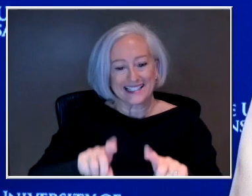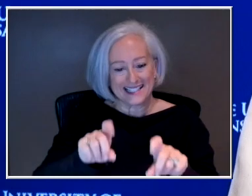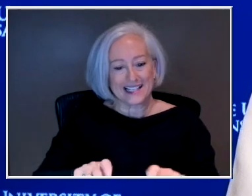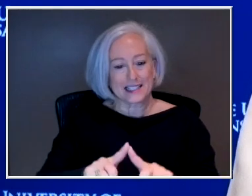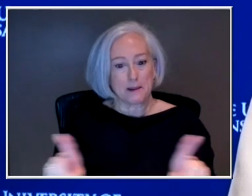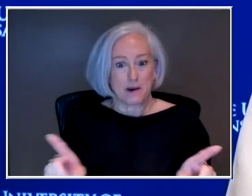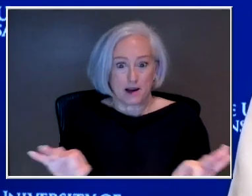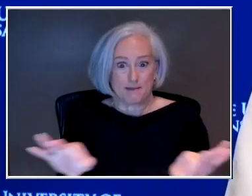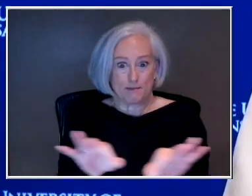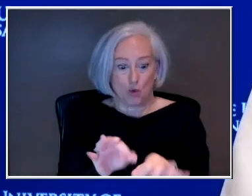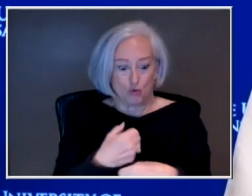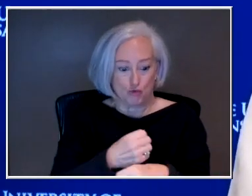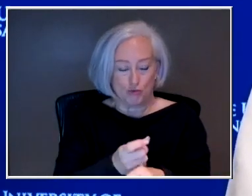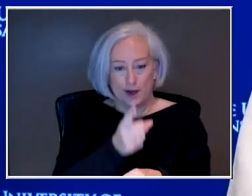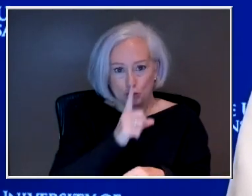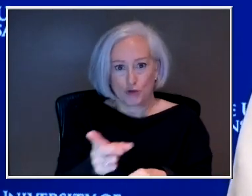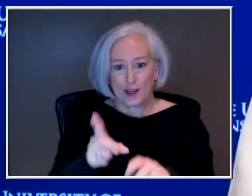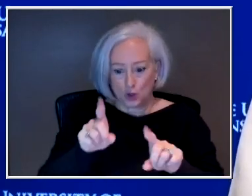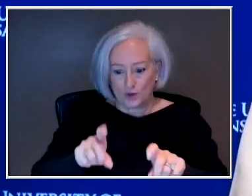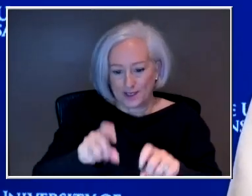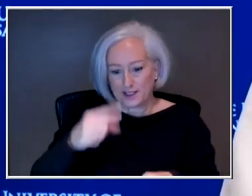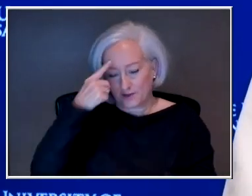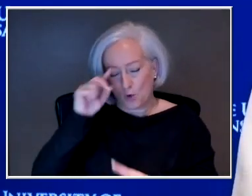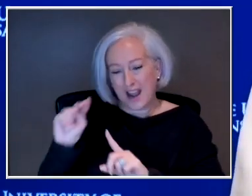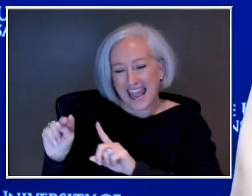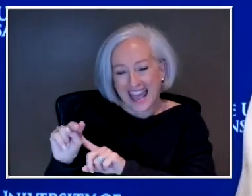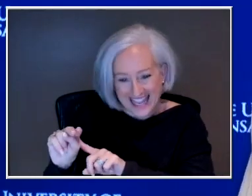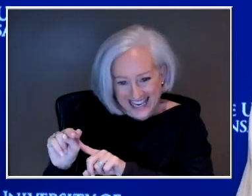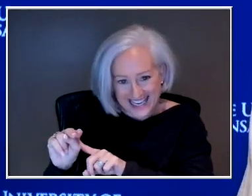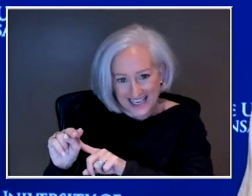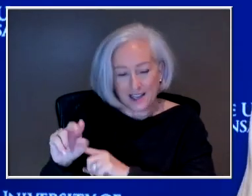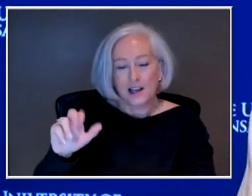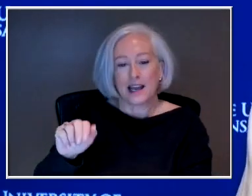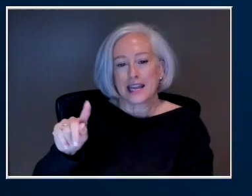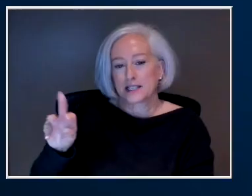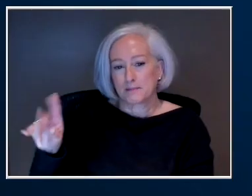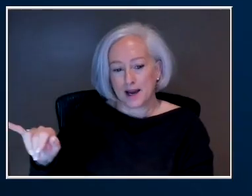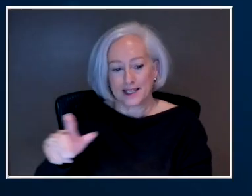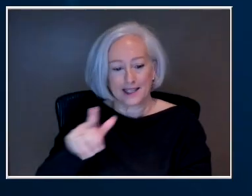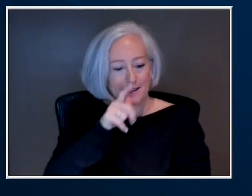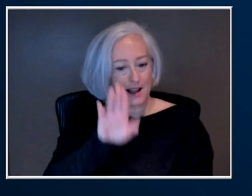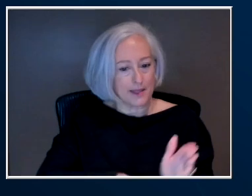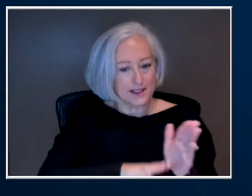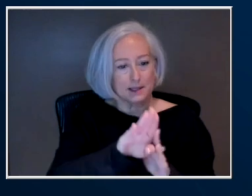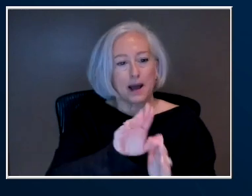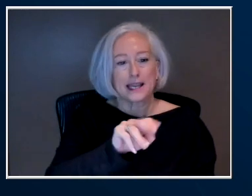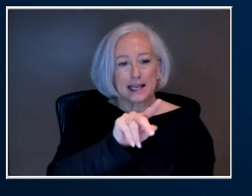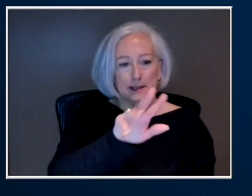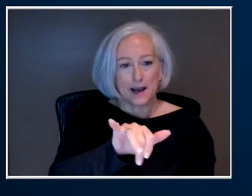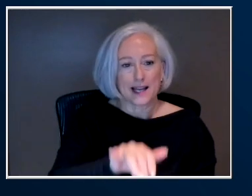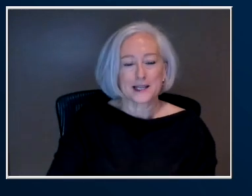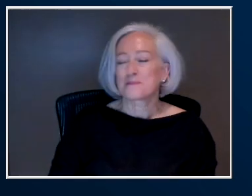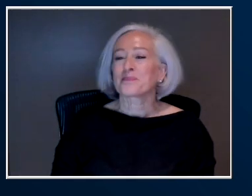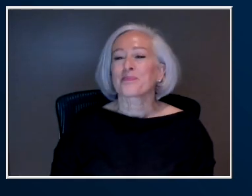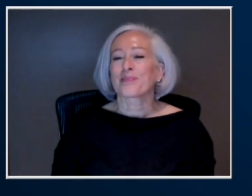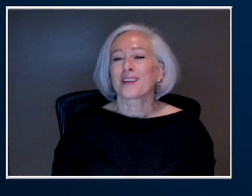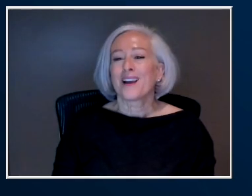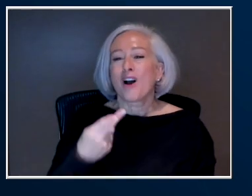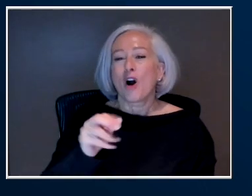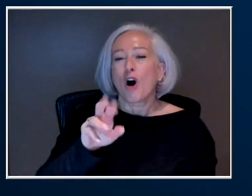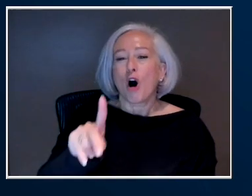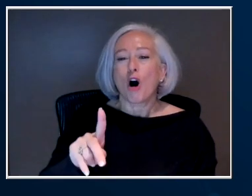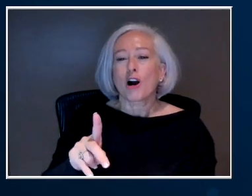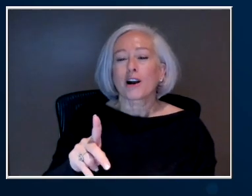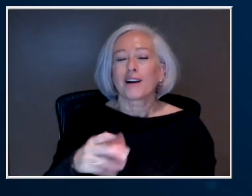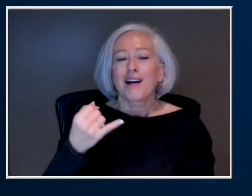make sure that you are testing for the N antibody, not the spike antibody. All right, Huck, I'm going to stay with you because we're going to get today's takeaways as we head